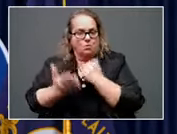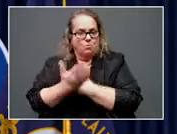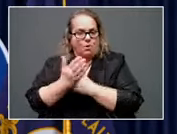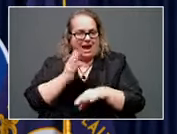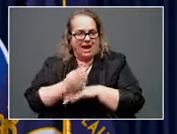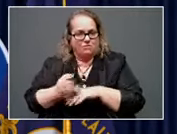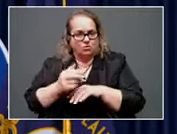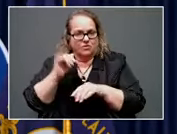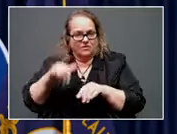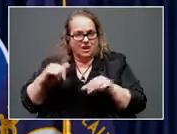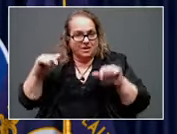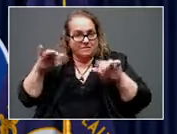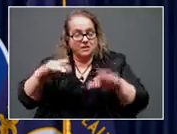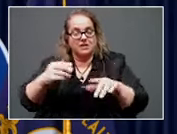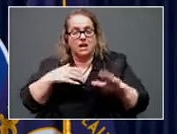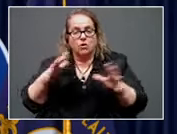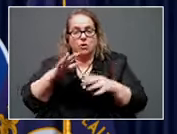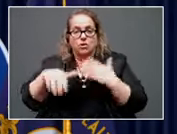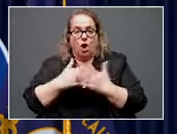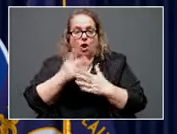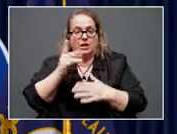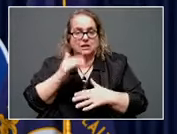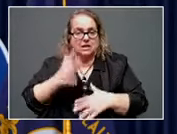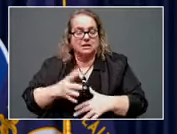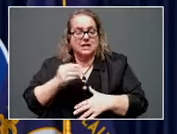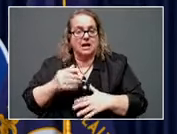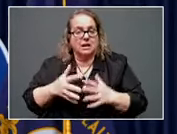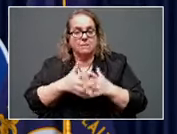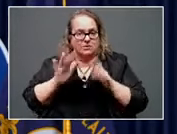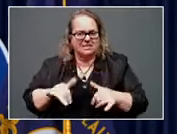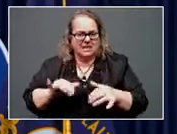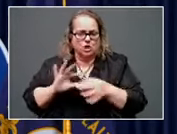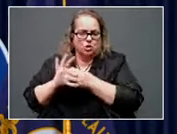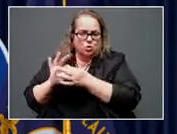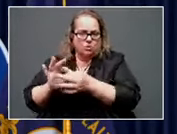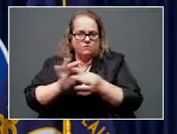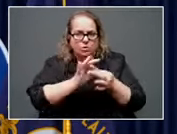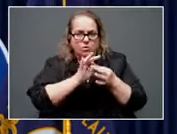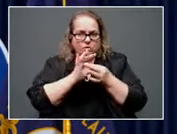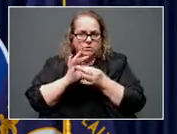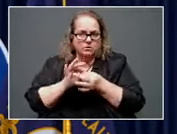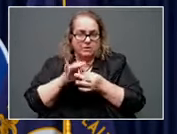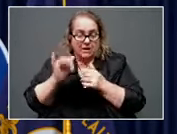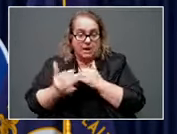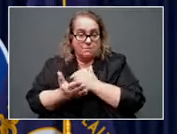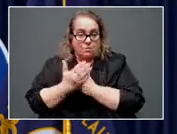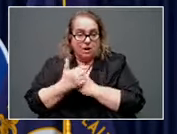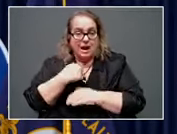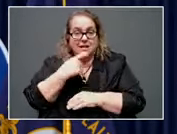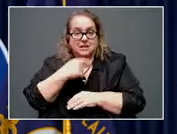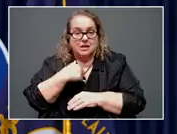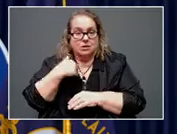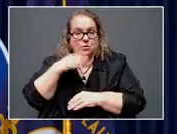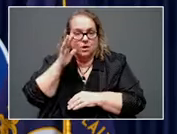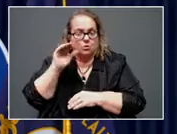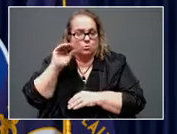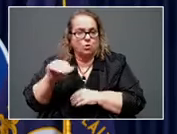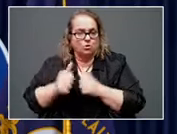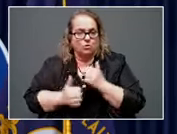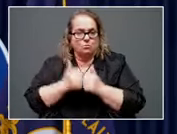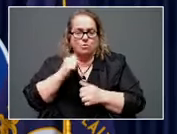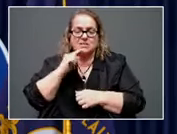all Kentuckians and all Americans to stay unified. That morning, I said that we were imposing the most severe sanctions I believe the world